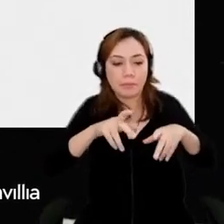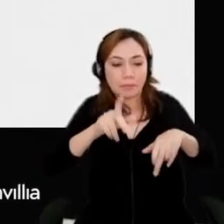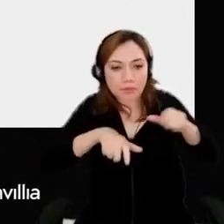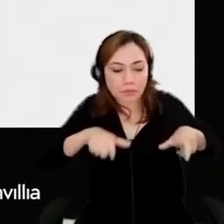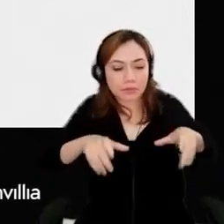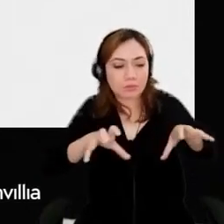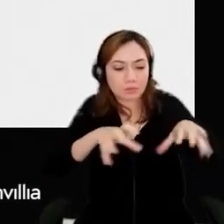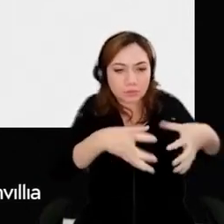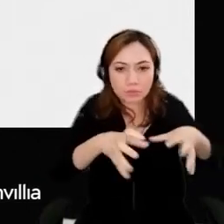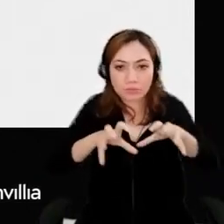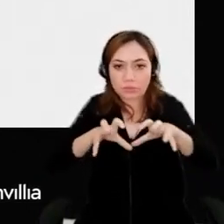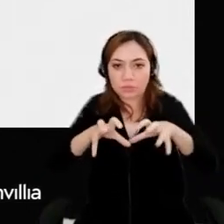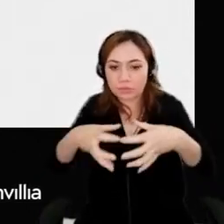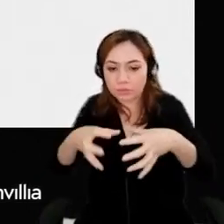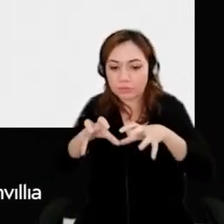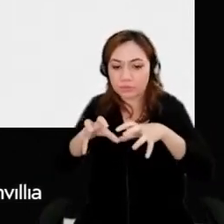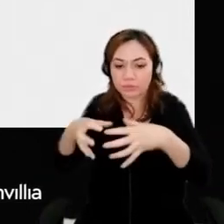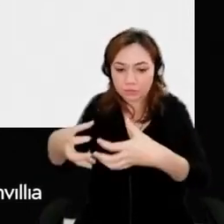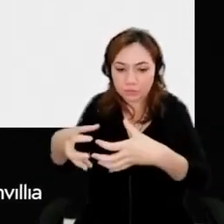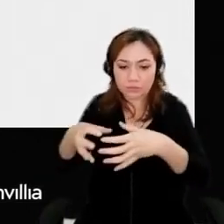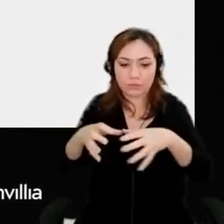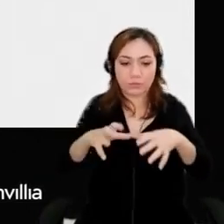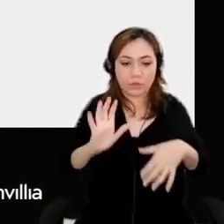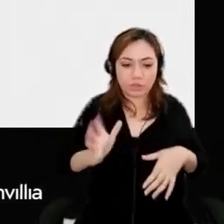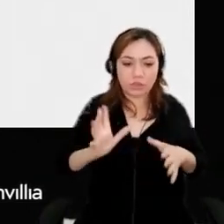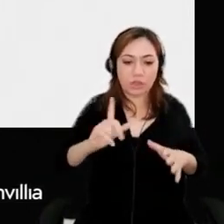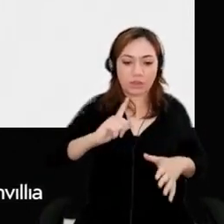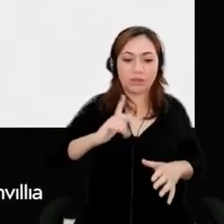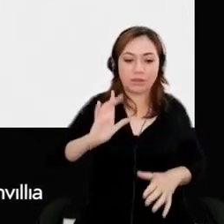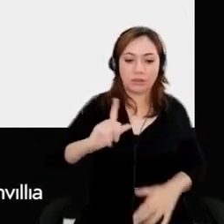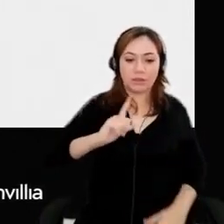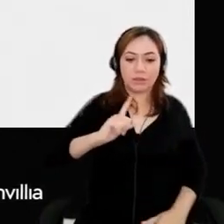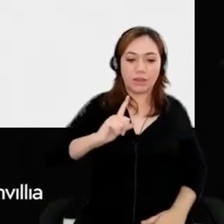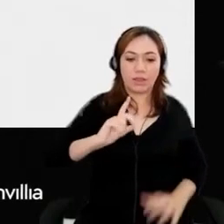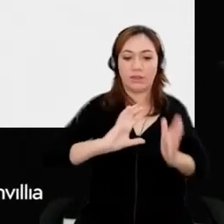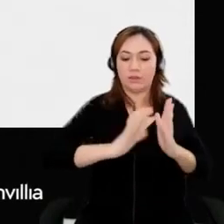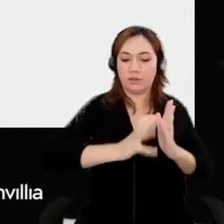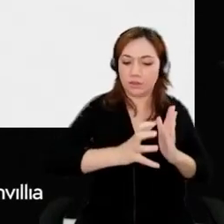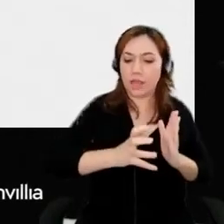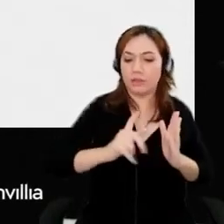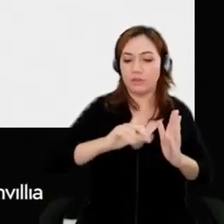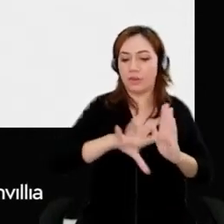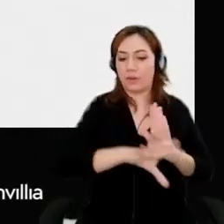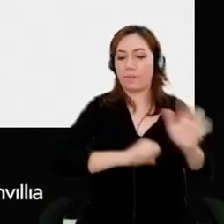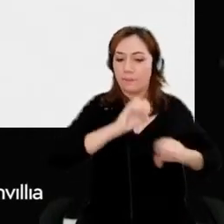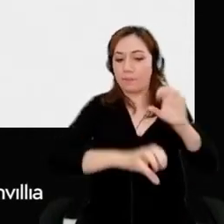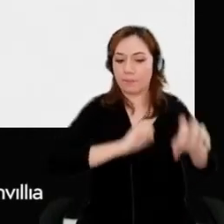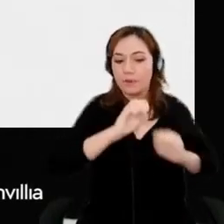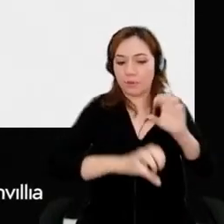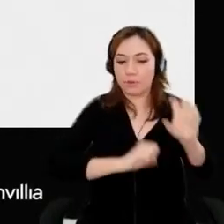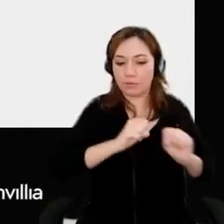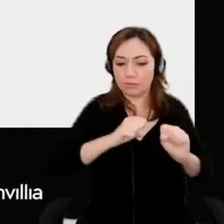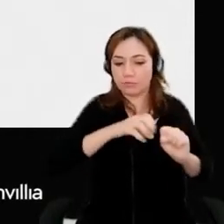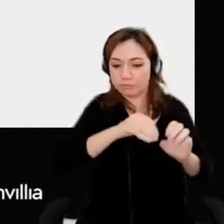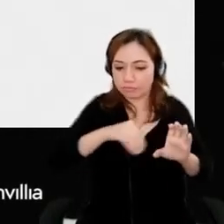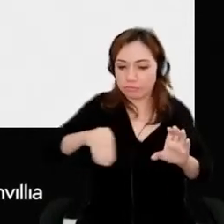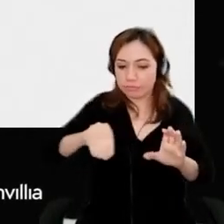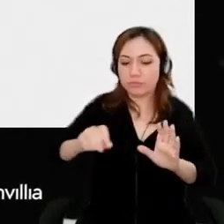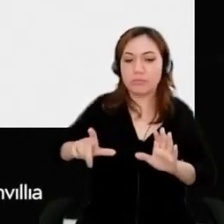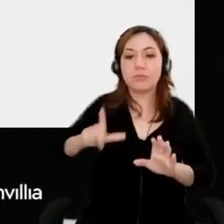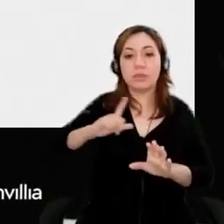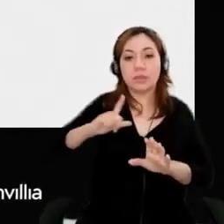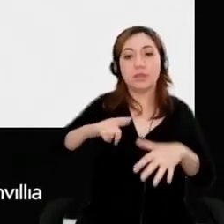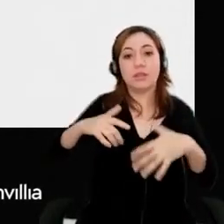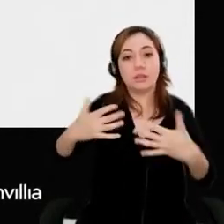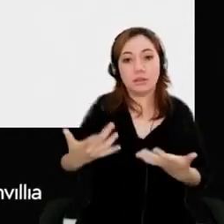know better which use cases will deliver value. And then they will, empowered by the AI capabilities, empowered